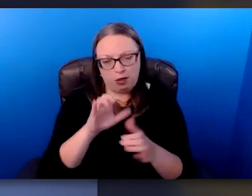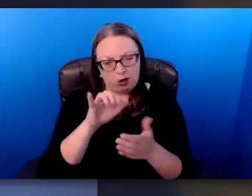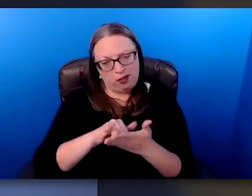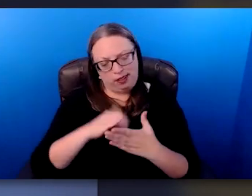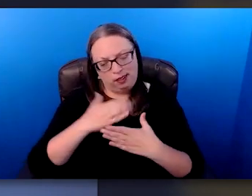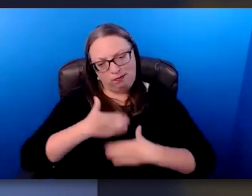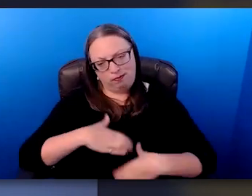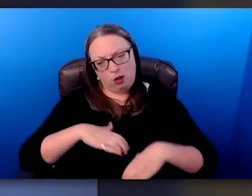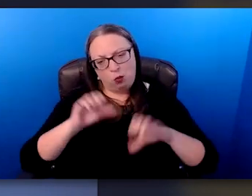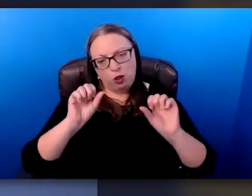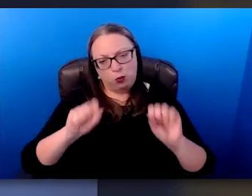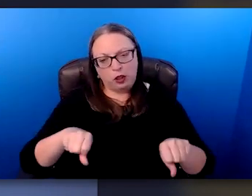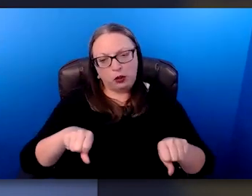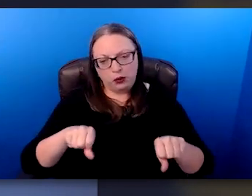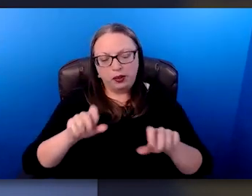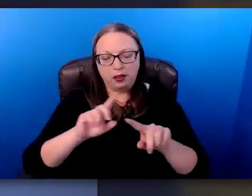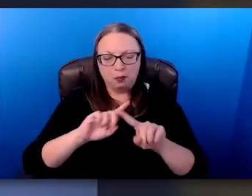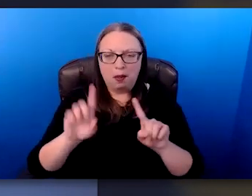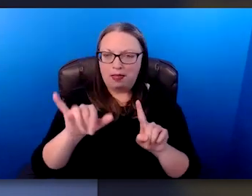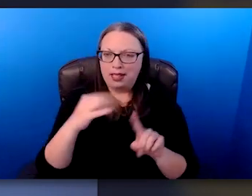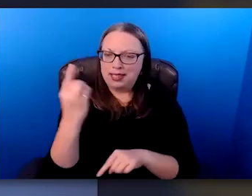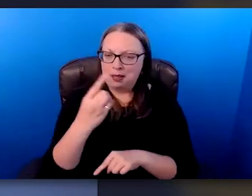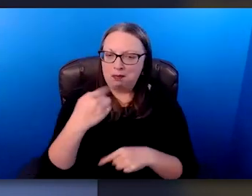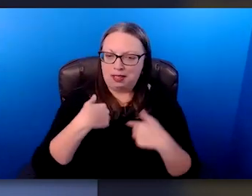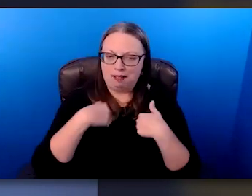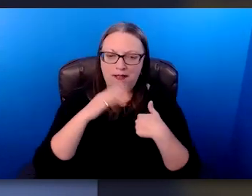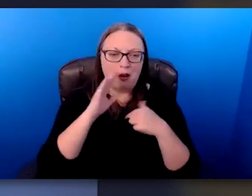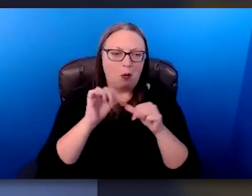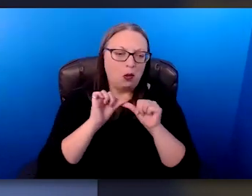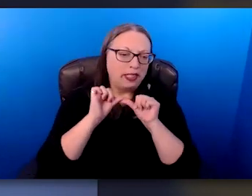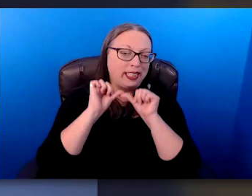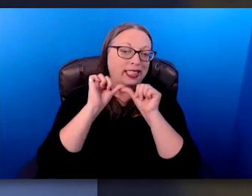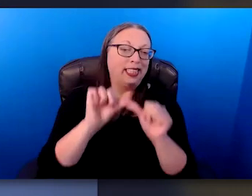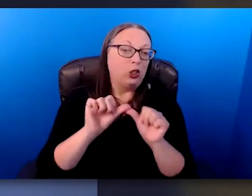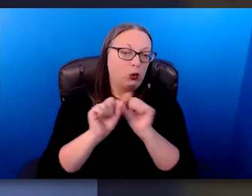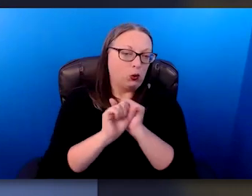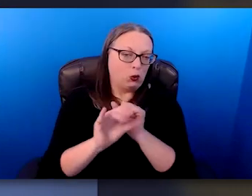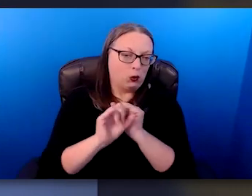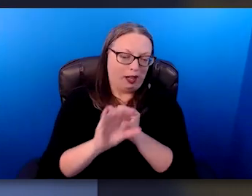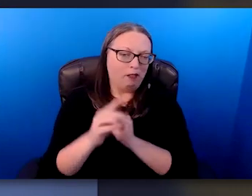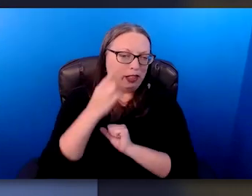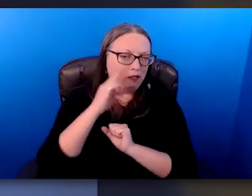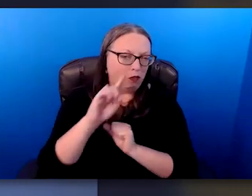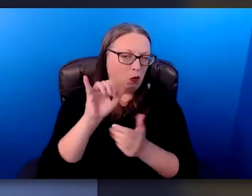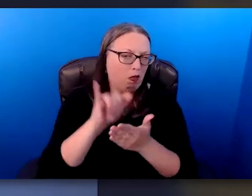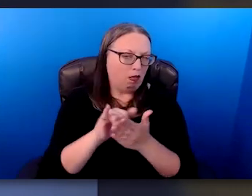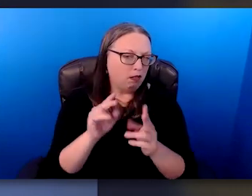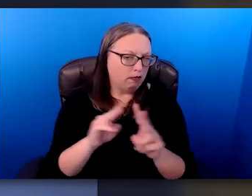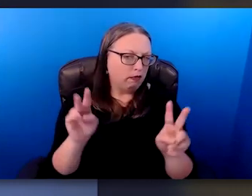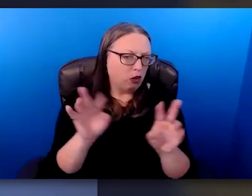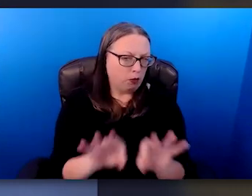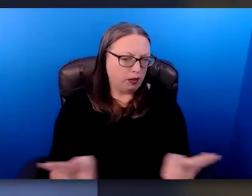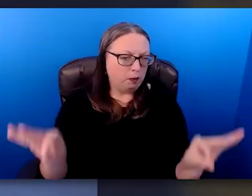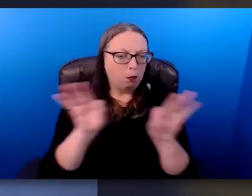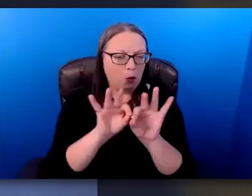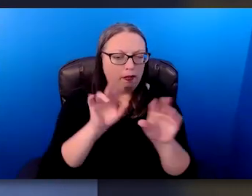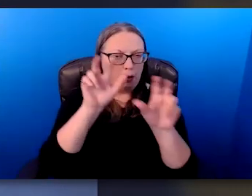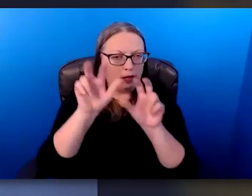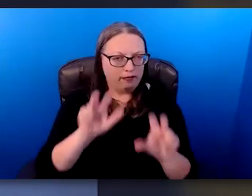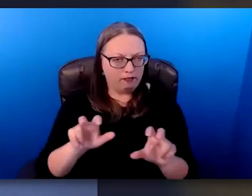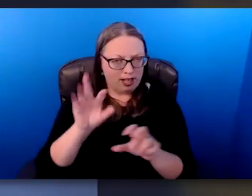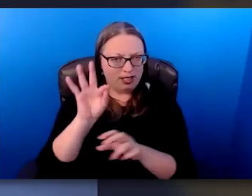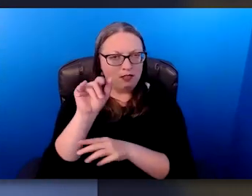could. That's something I will continue to advocate for, because I think it's very important, actually, that we invest in